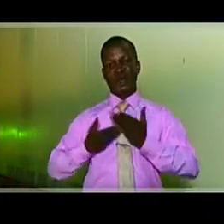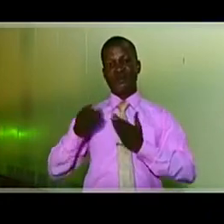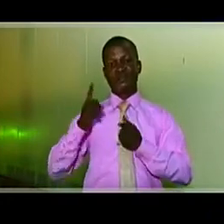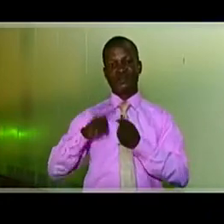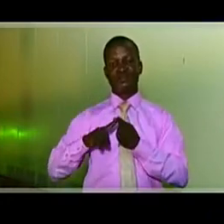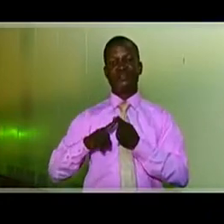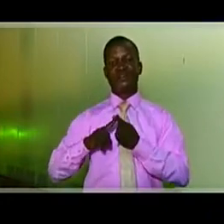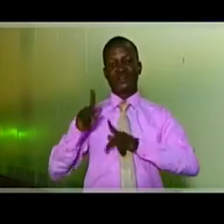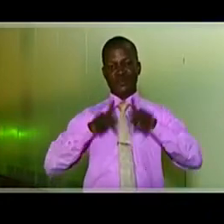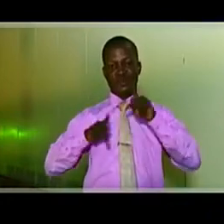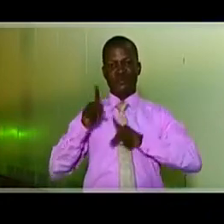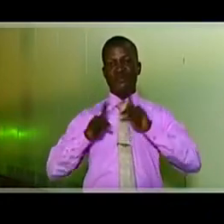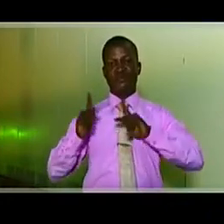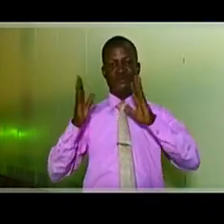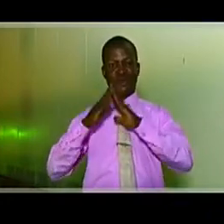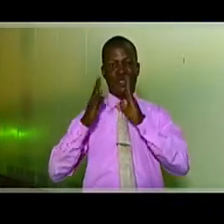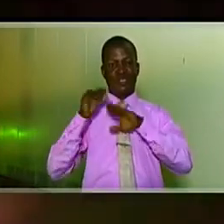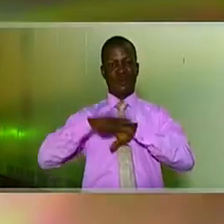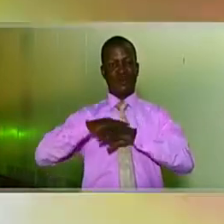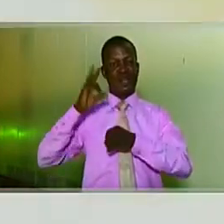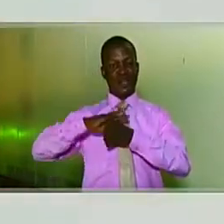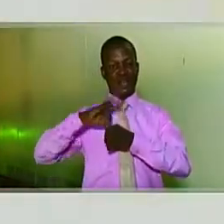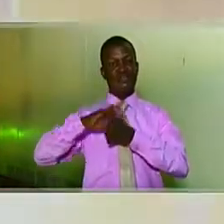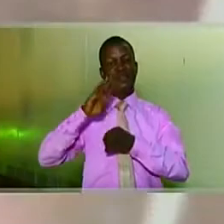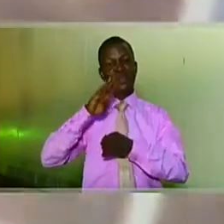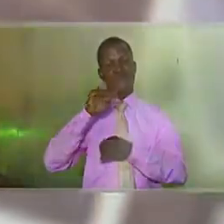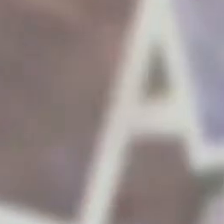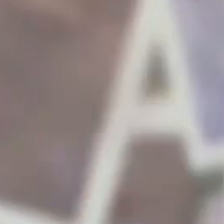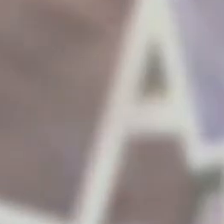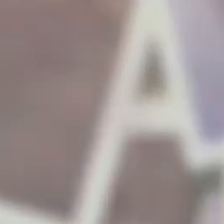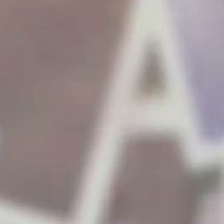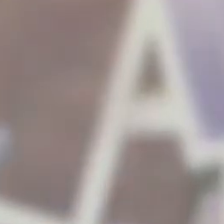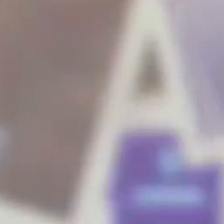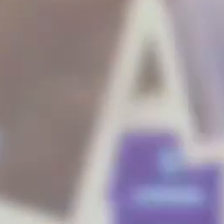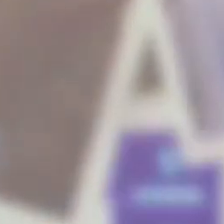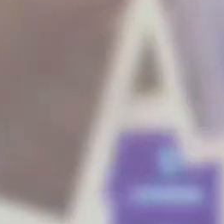Hall on Electoral Bill. Thank you.